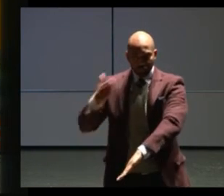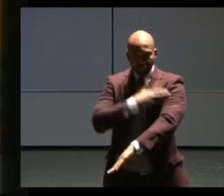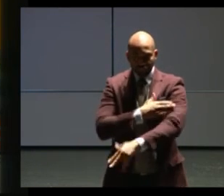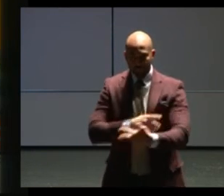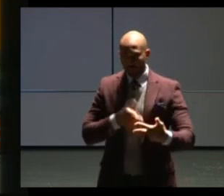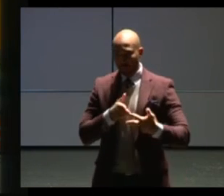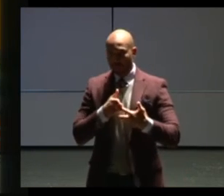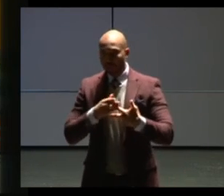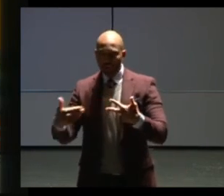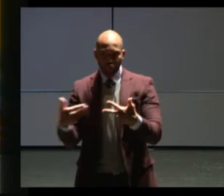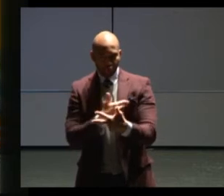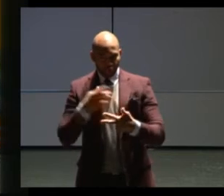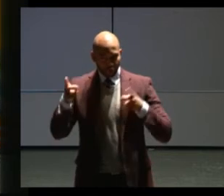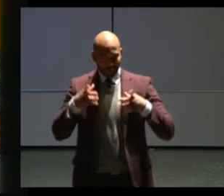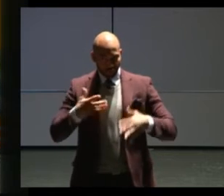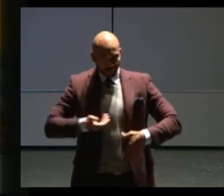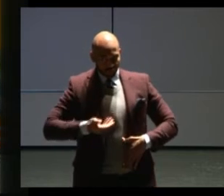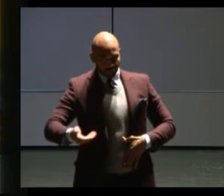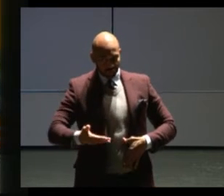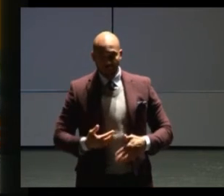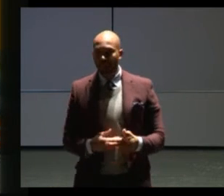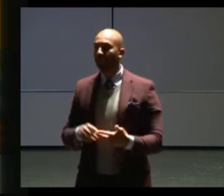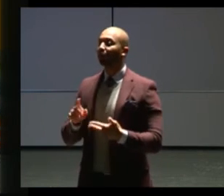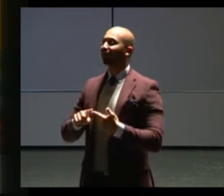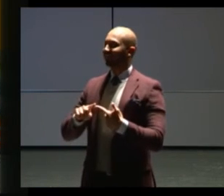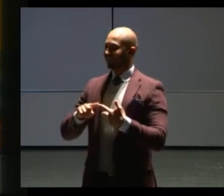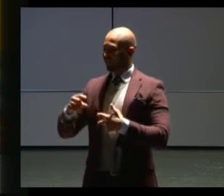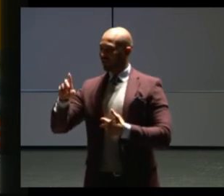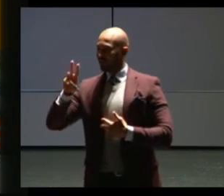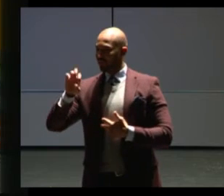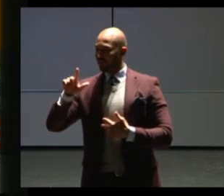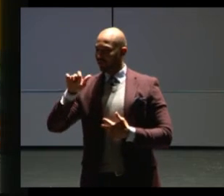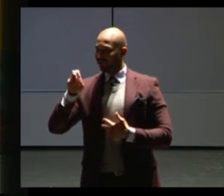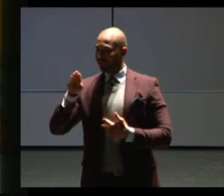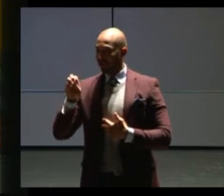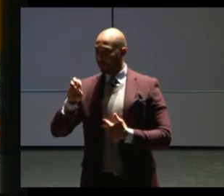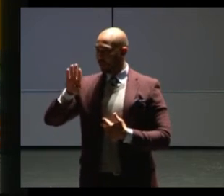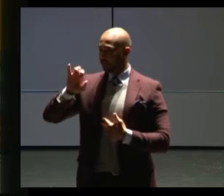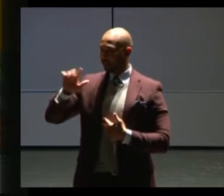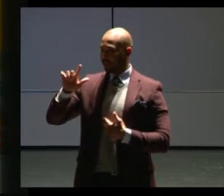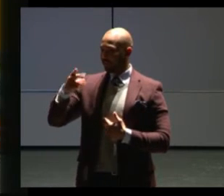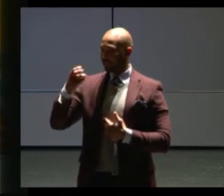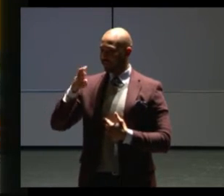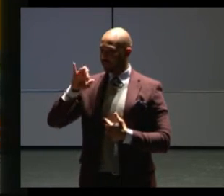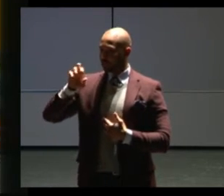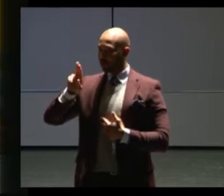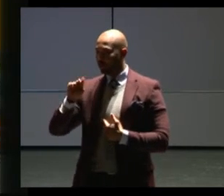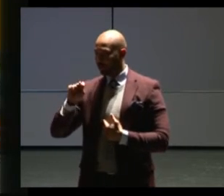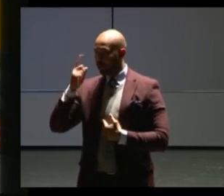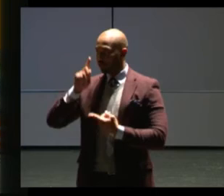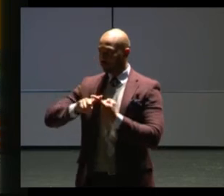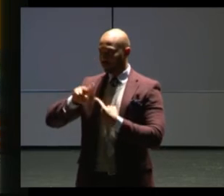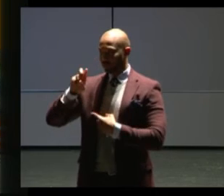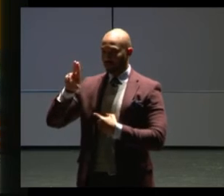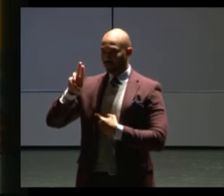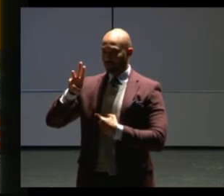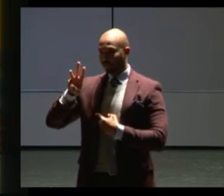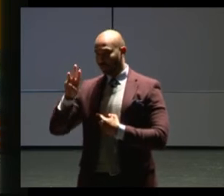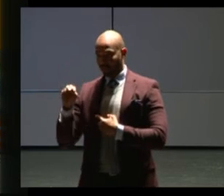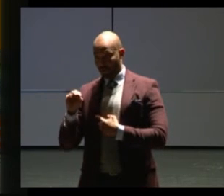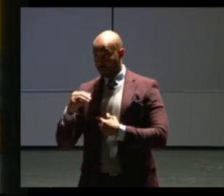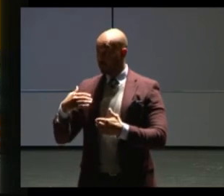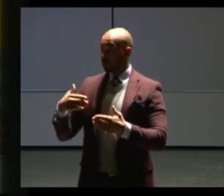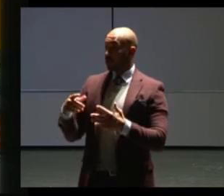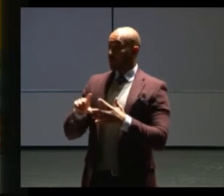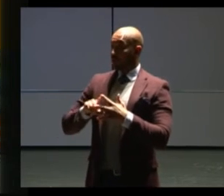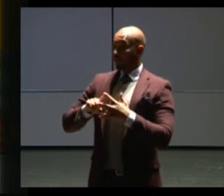a new director. So welcome Bill Hebert to UWM, and we've hired that new director. He